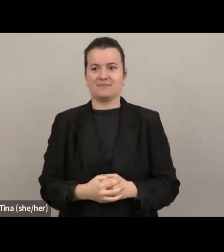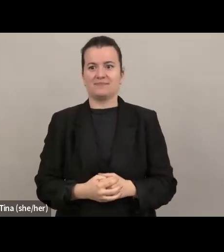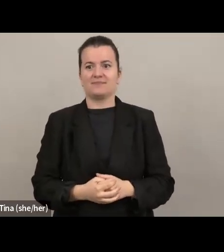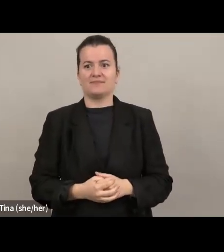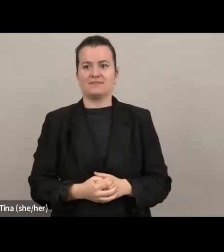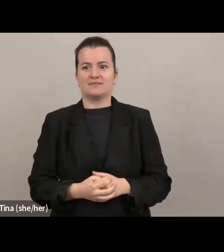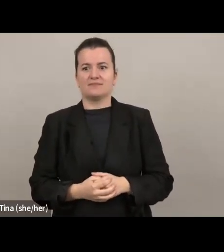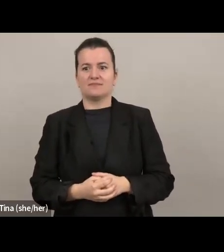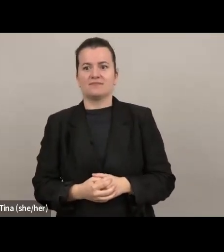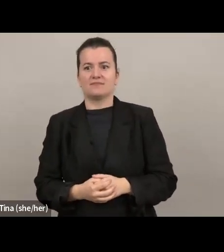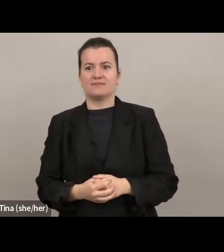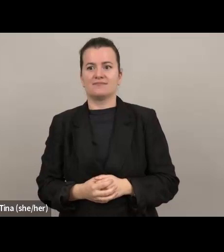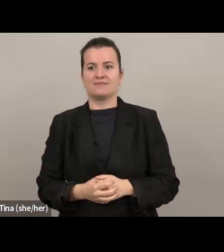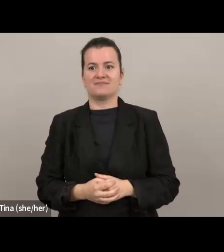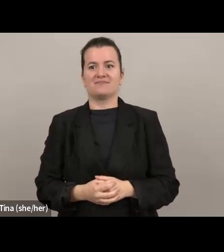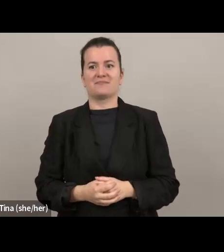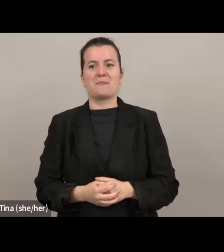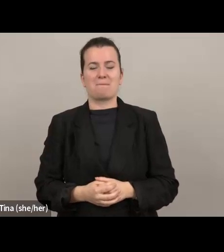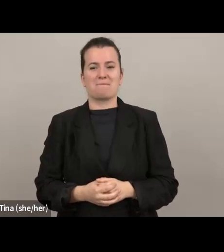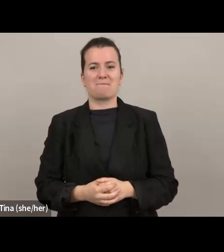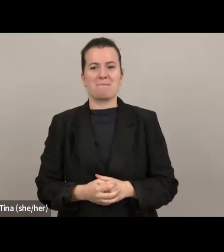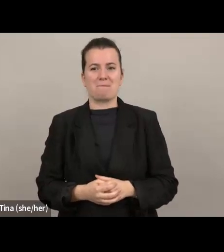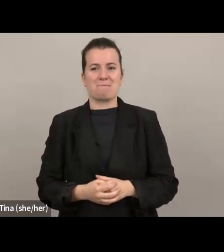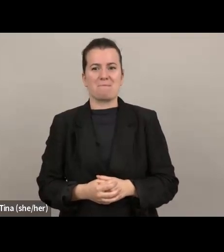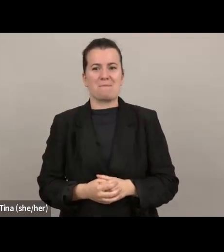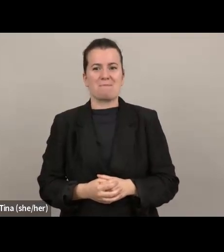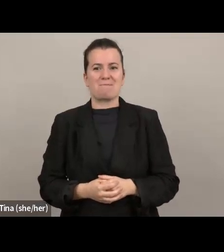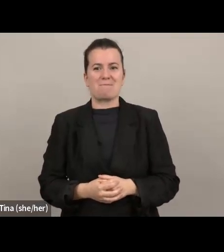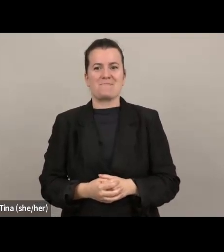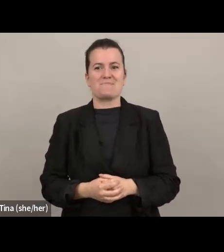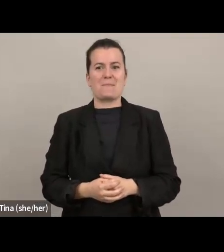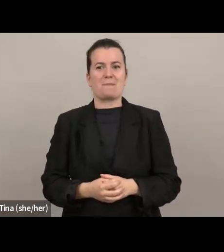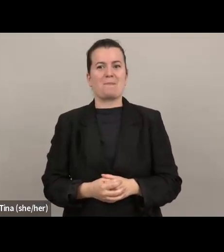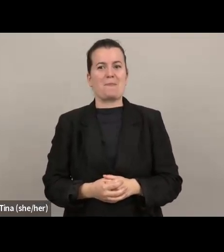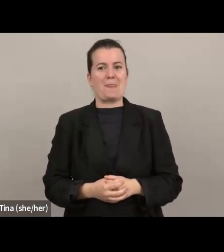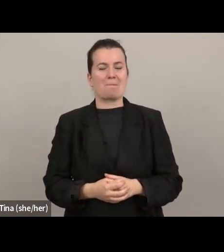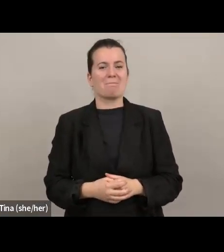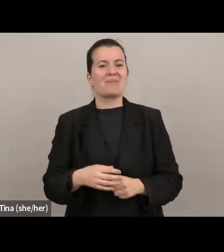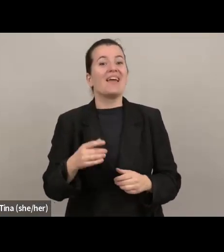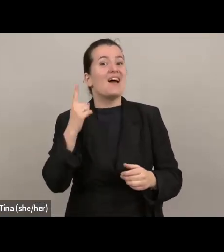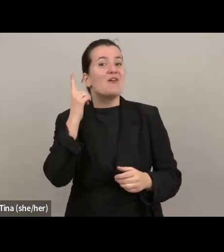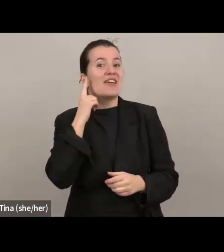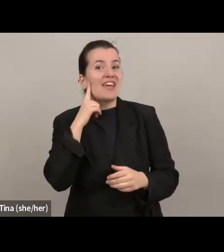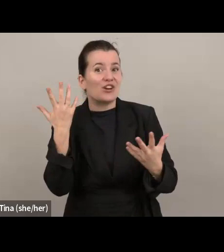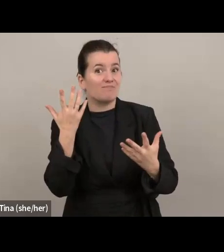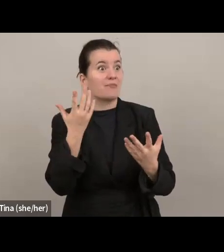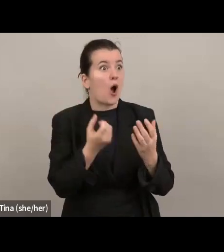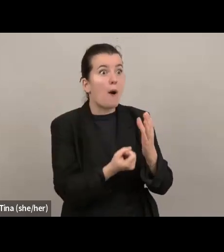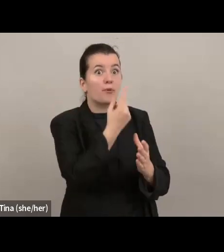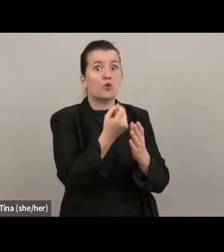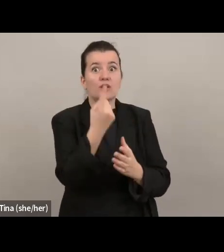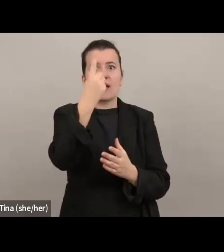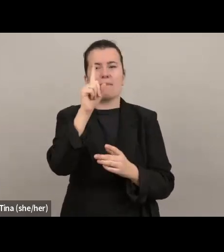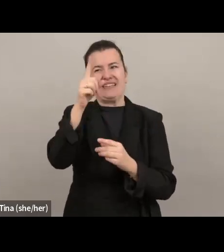there. Thanks. So we've heard about the disparities and we've heard about the challenges. But what does this tell us about what